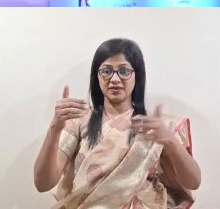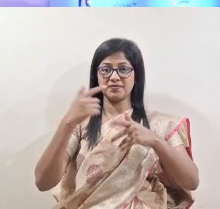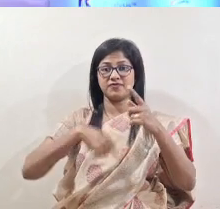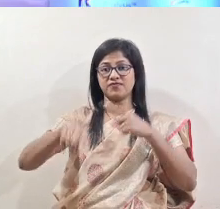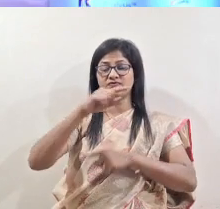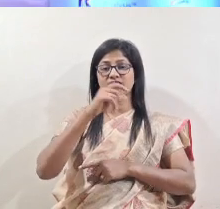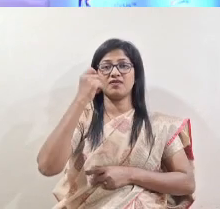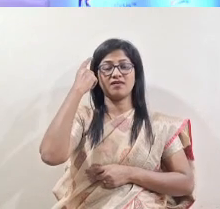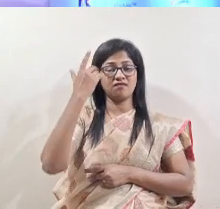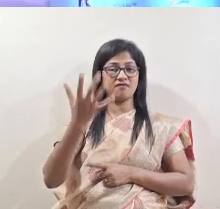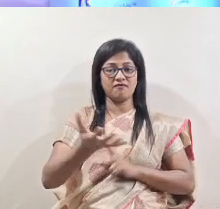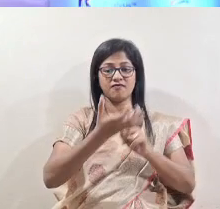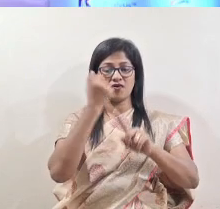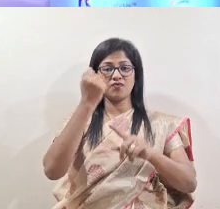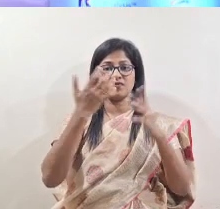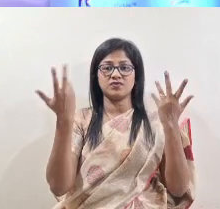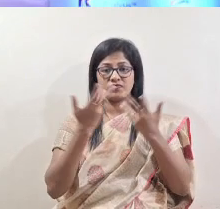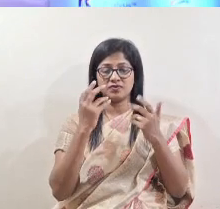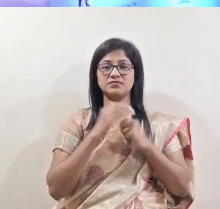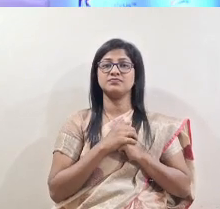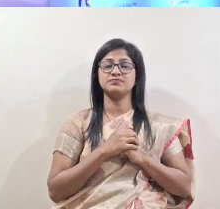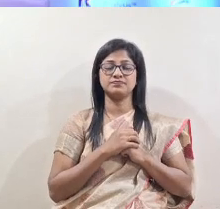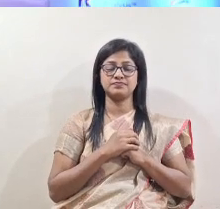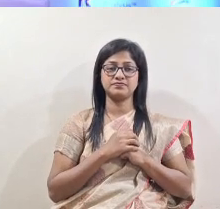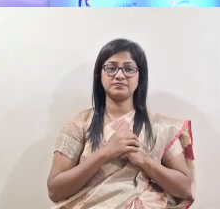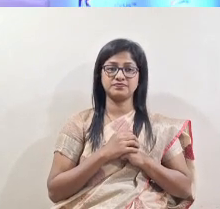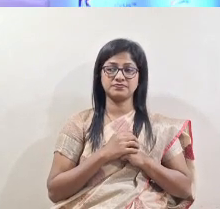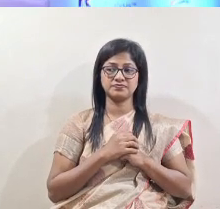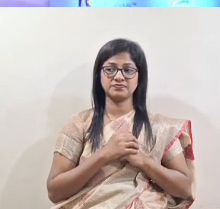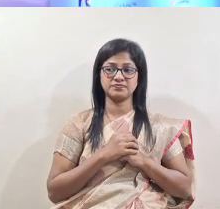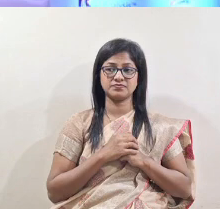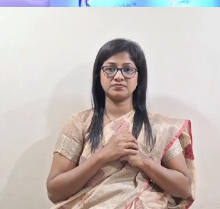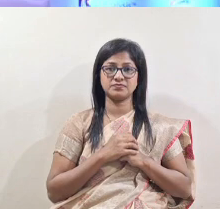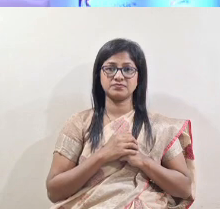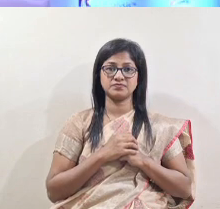have identified, we determine